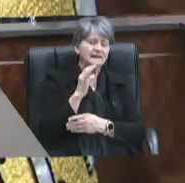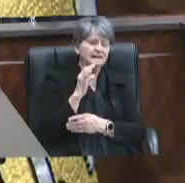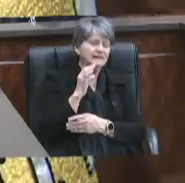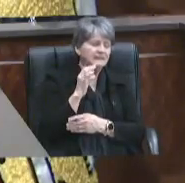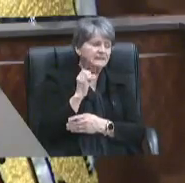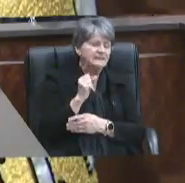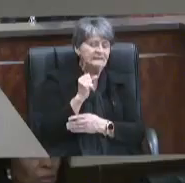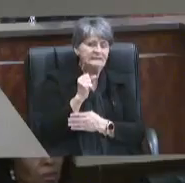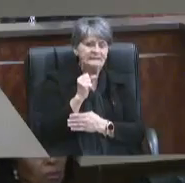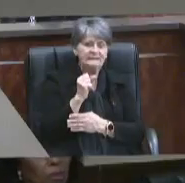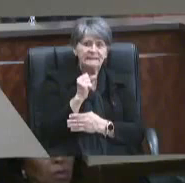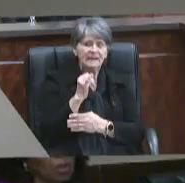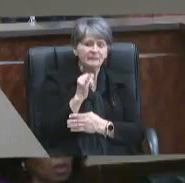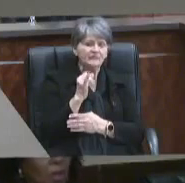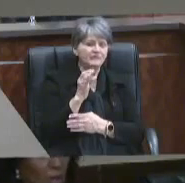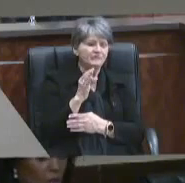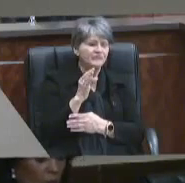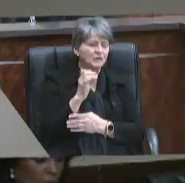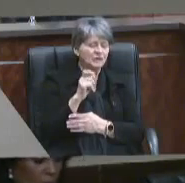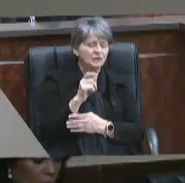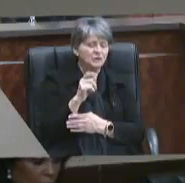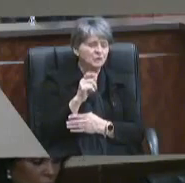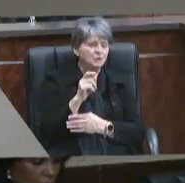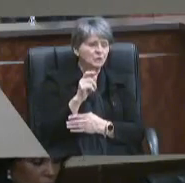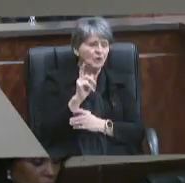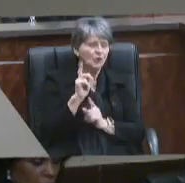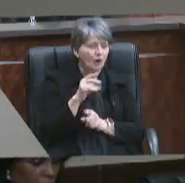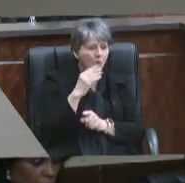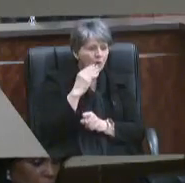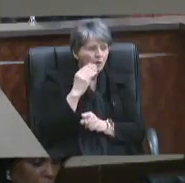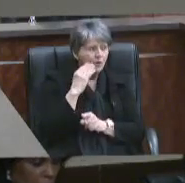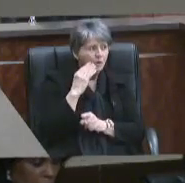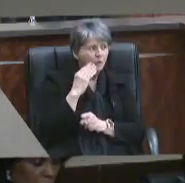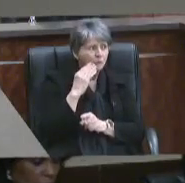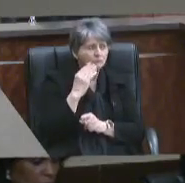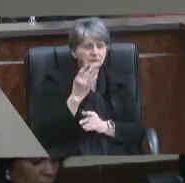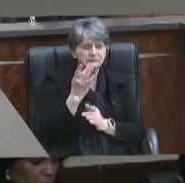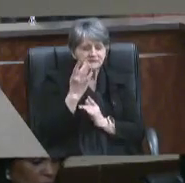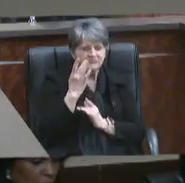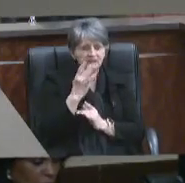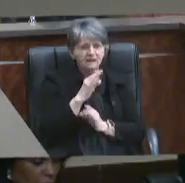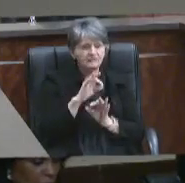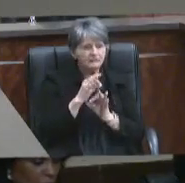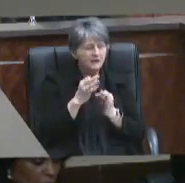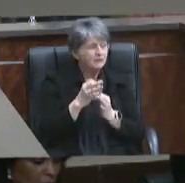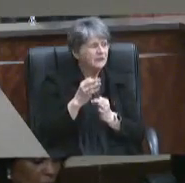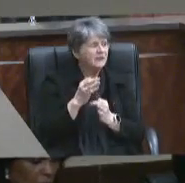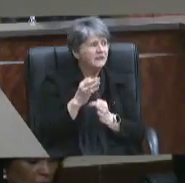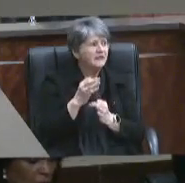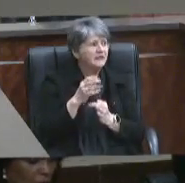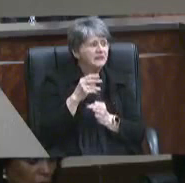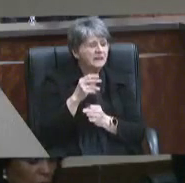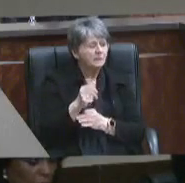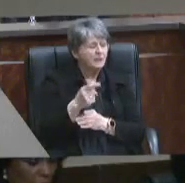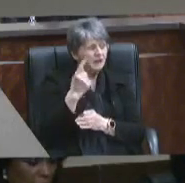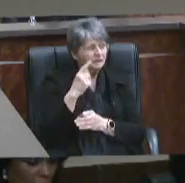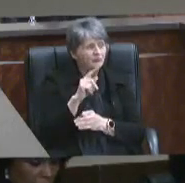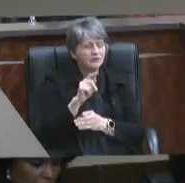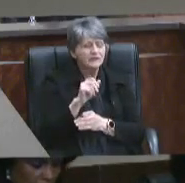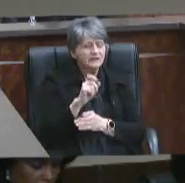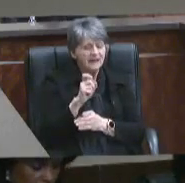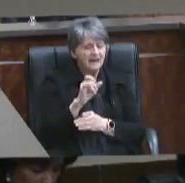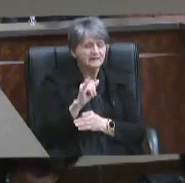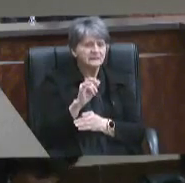if I need to get home to a sick family member? And the Guaranteed Ride Home pays for that taxi for the person to come home, somebody